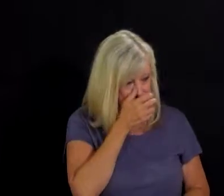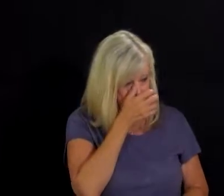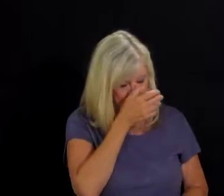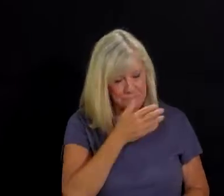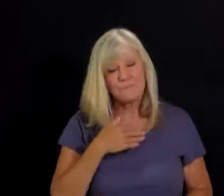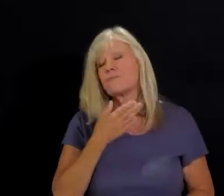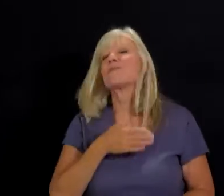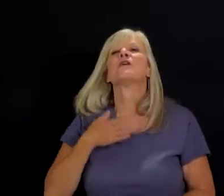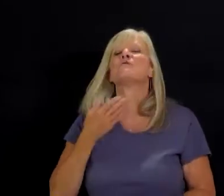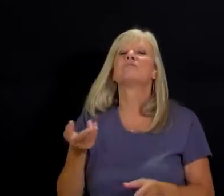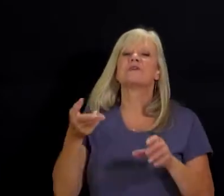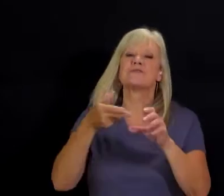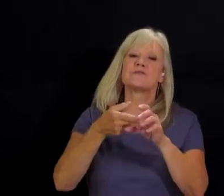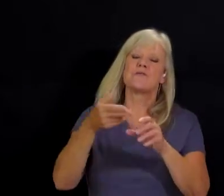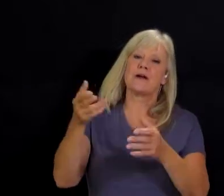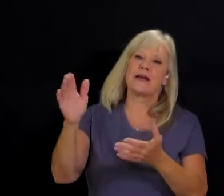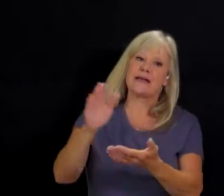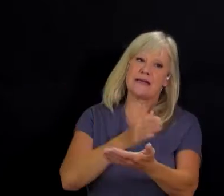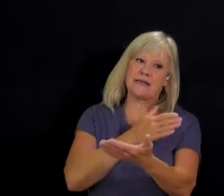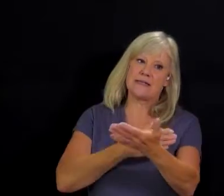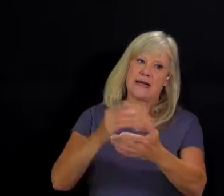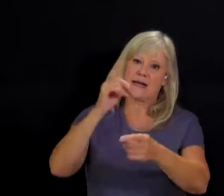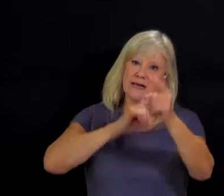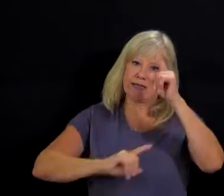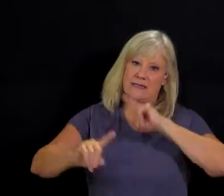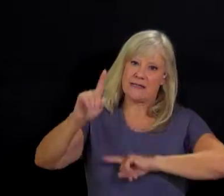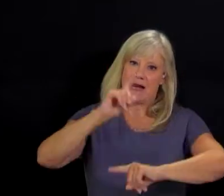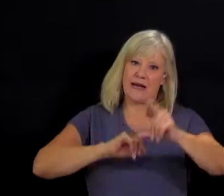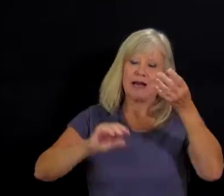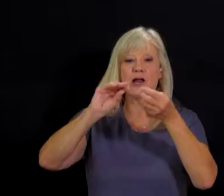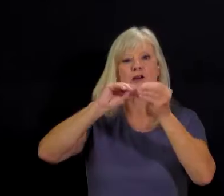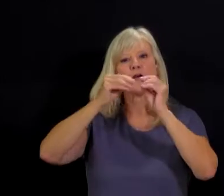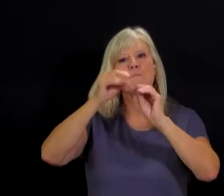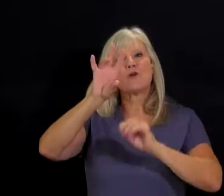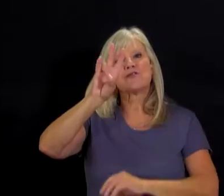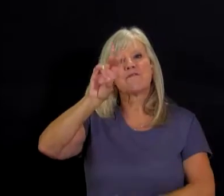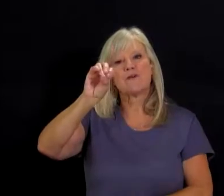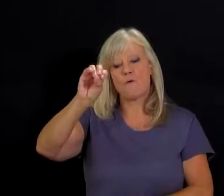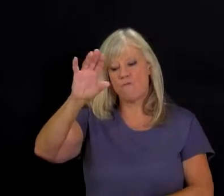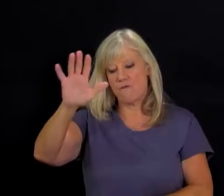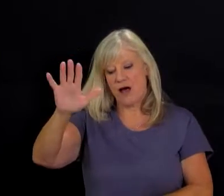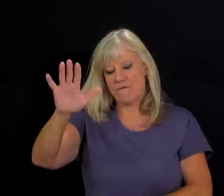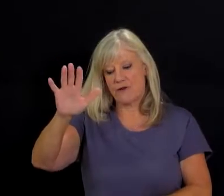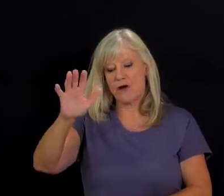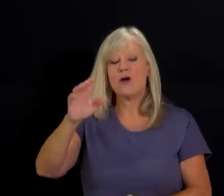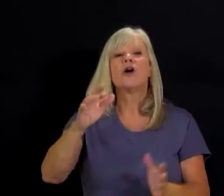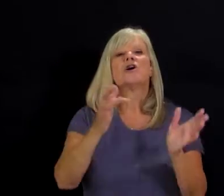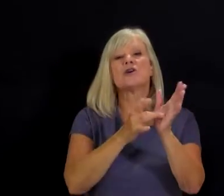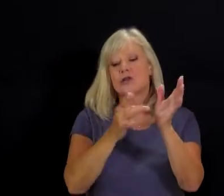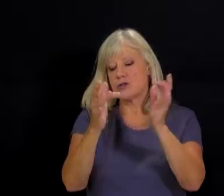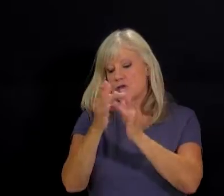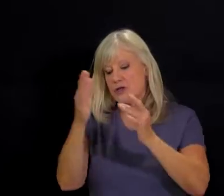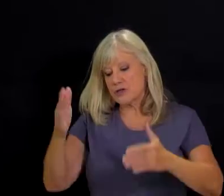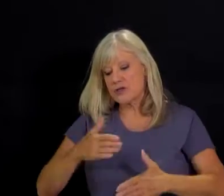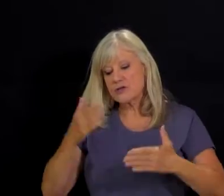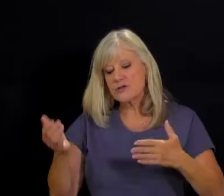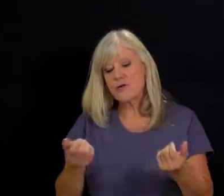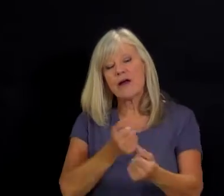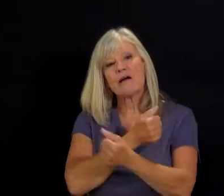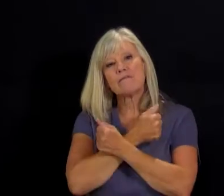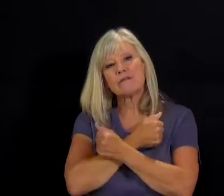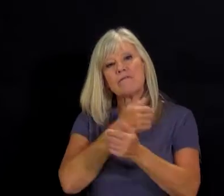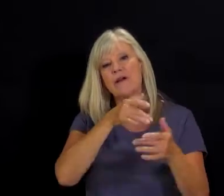Please join in singing our offertory hymn, number 705, O Jesus, Joy of Loving Hearts,